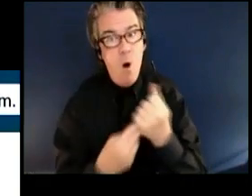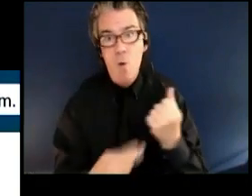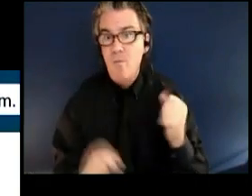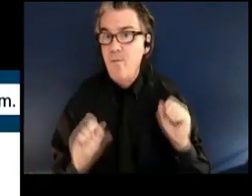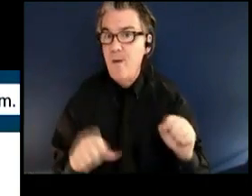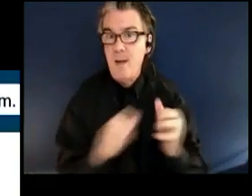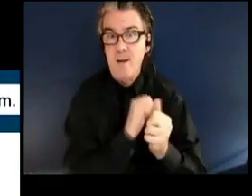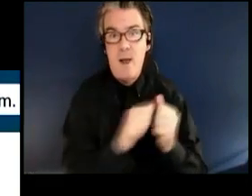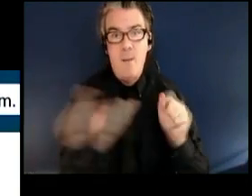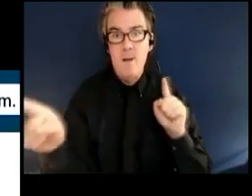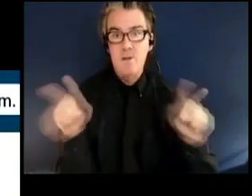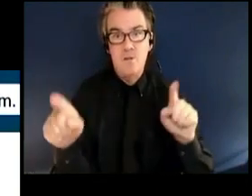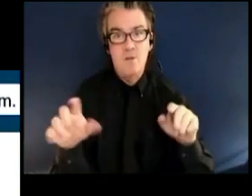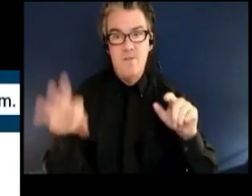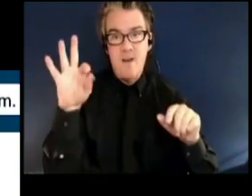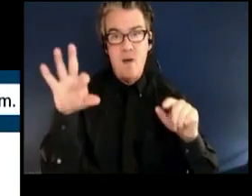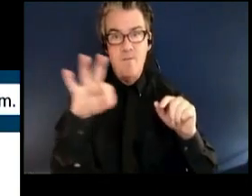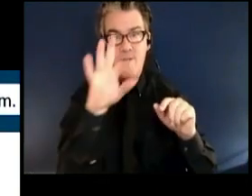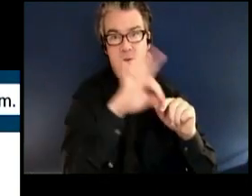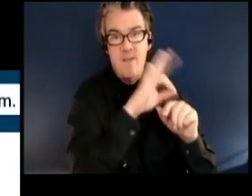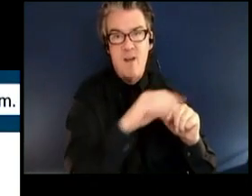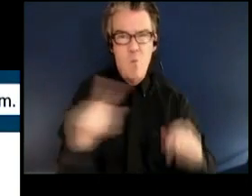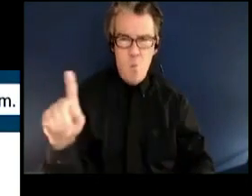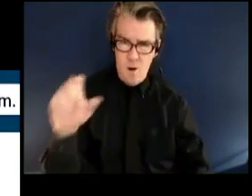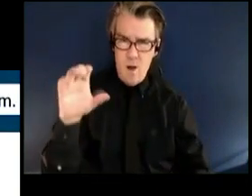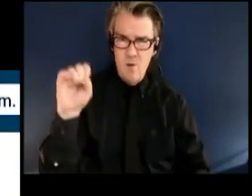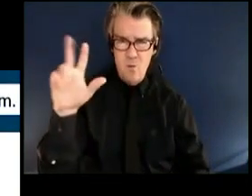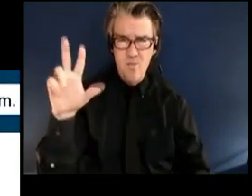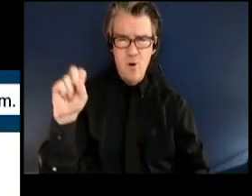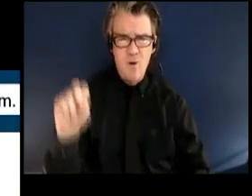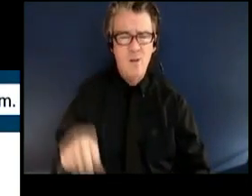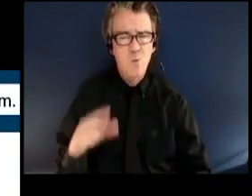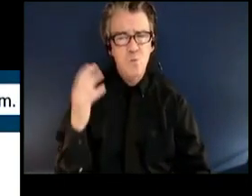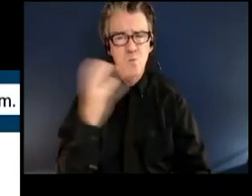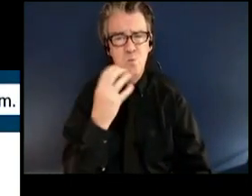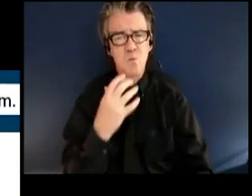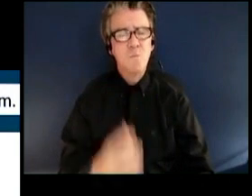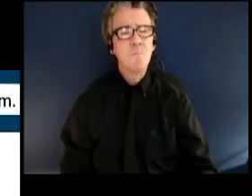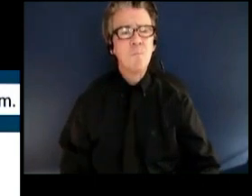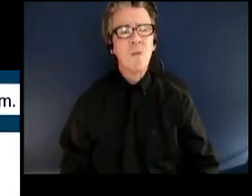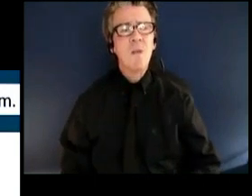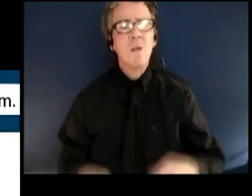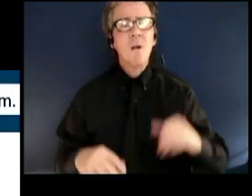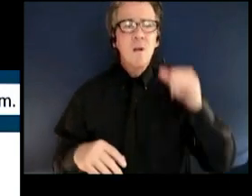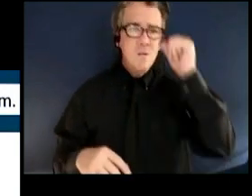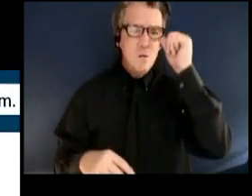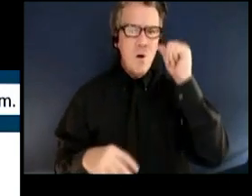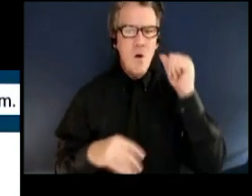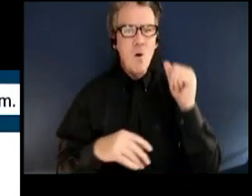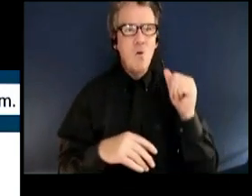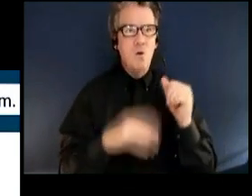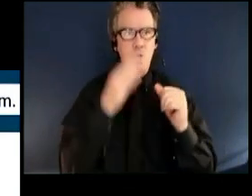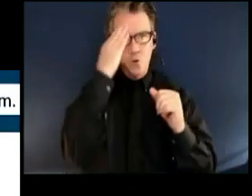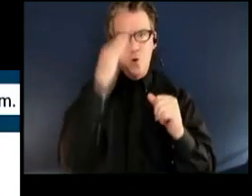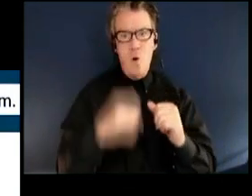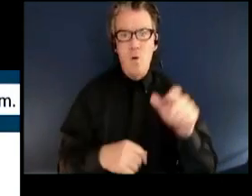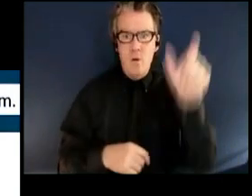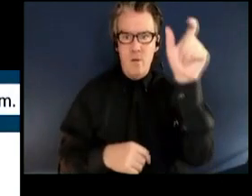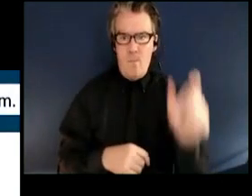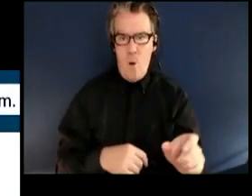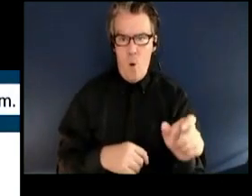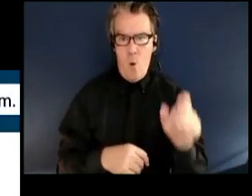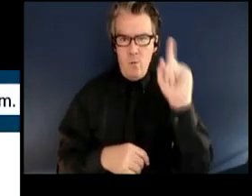on the distribution system. And then there are other wires that may go from the pole or the transformer to your house, to